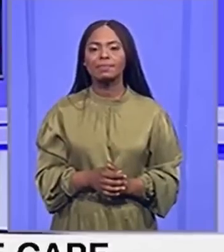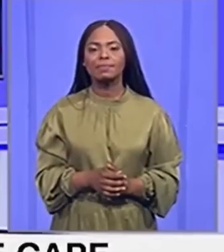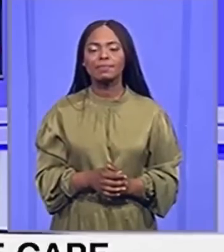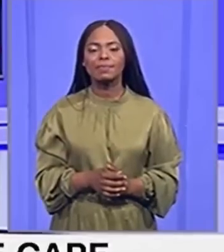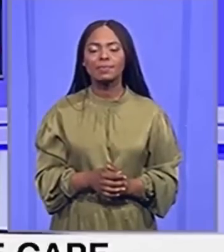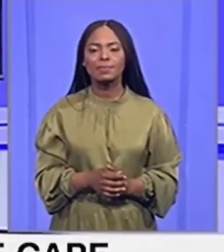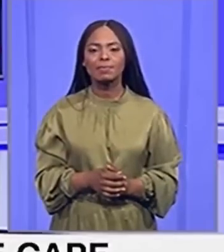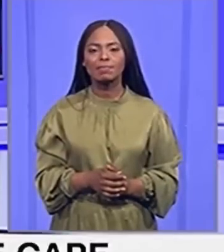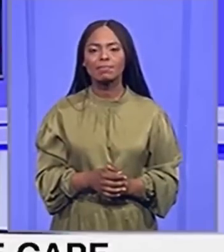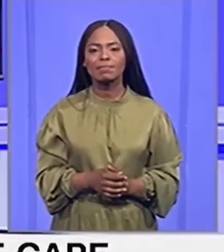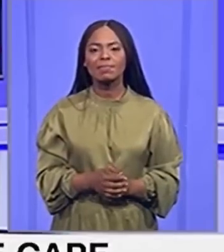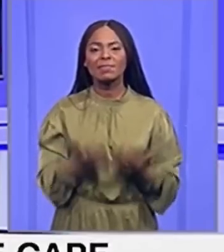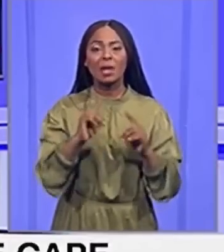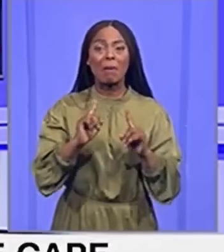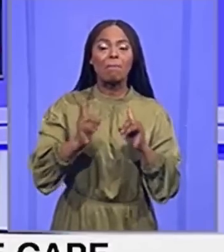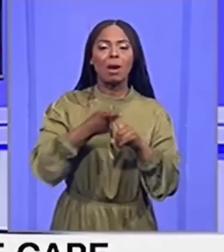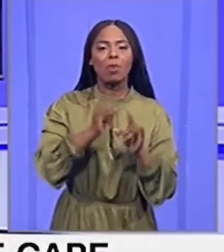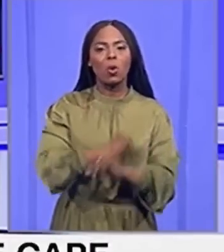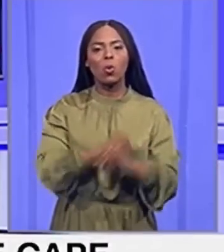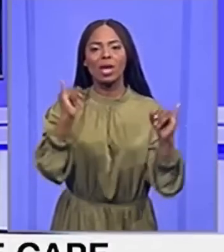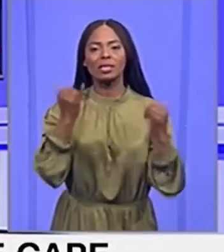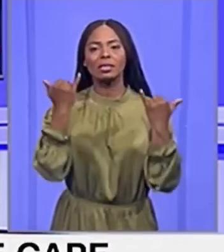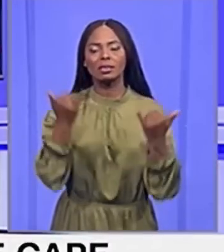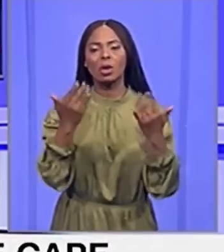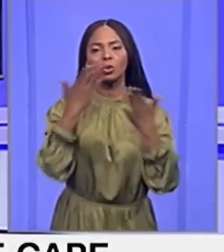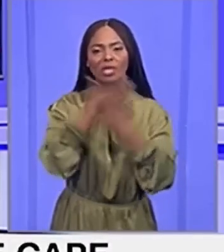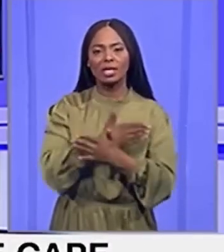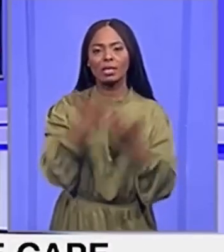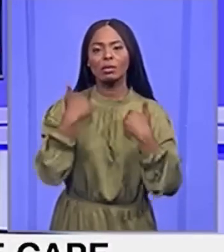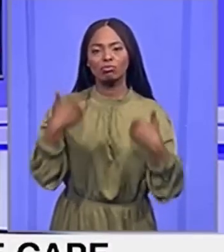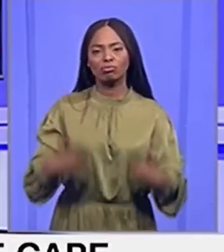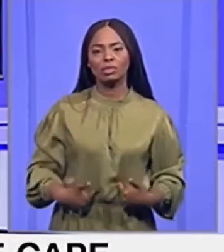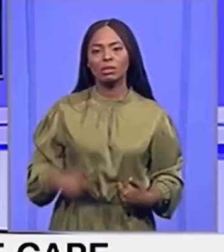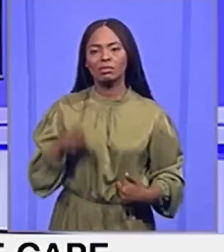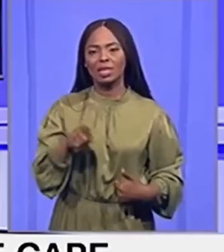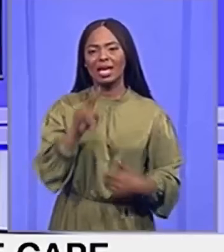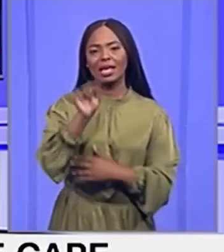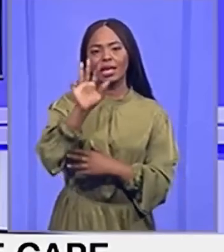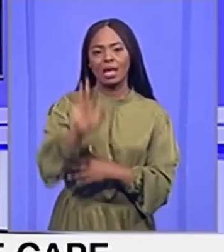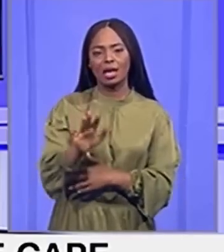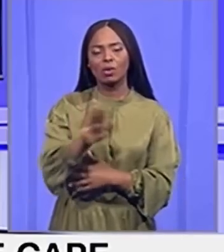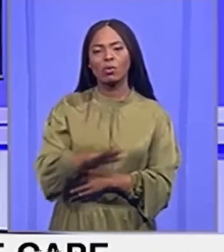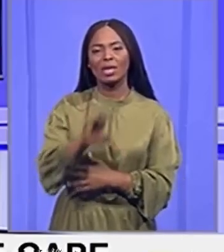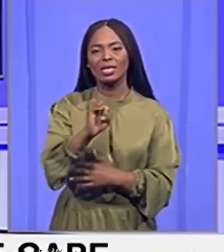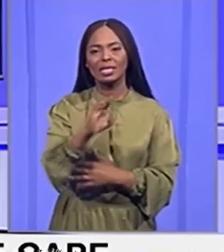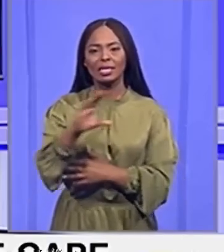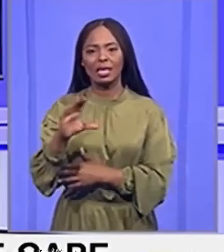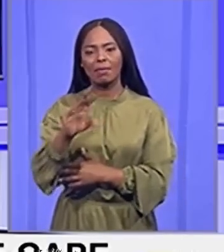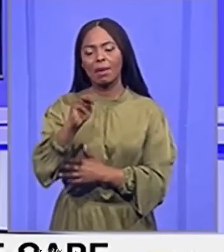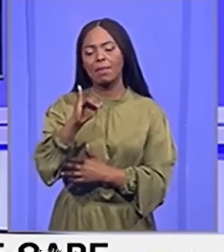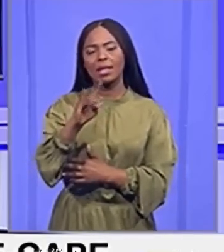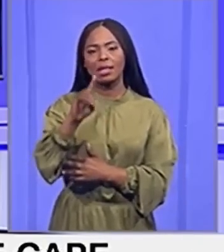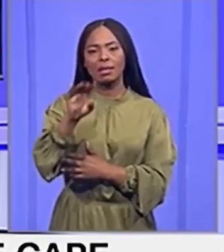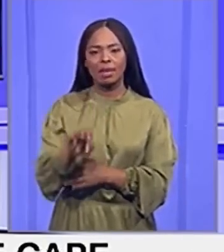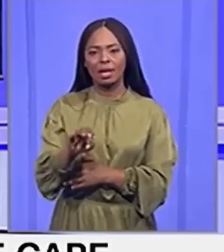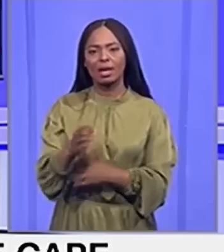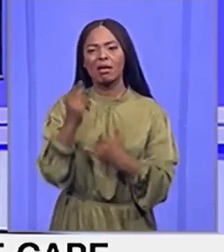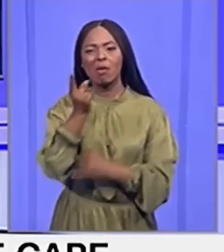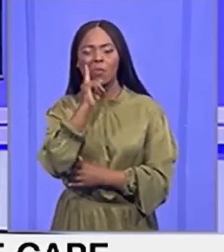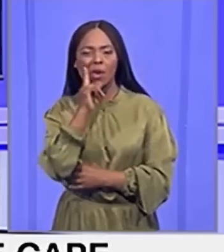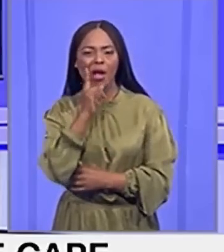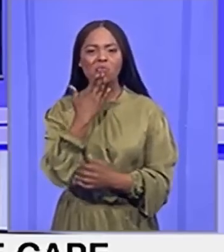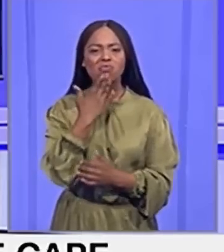Boholo ba diphofu kotsing e etsahetseng bosiung ba Sontaga mmileng wa N9 haufi le Middleburg Eastern Cape di se di tshwantsitse ba malapa di